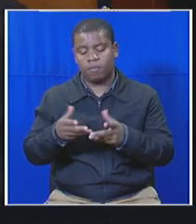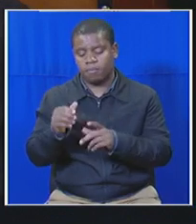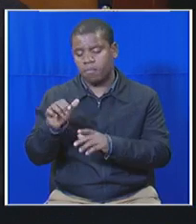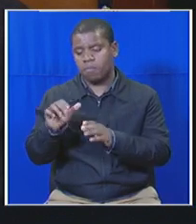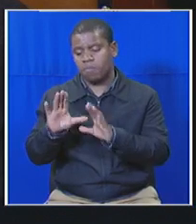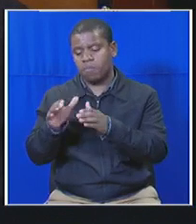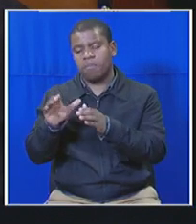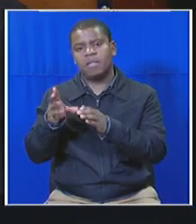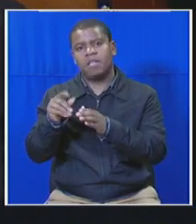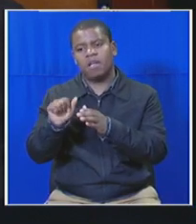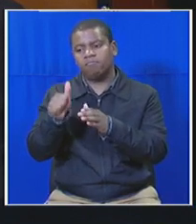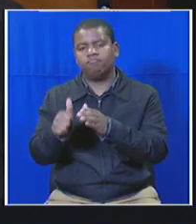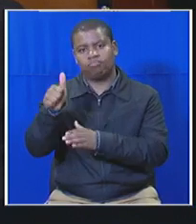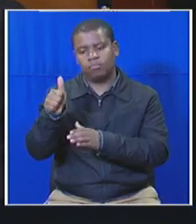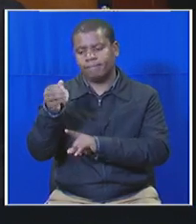of the Opposition.